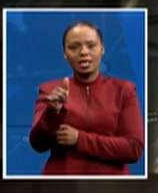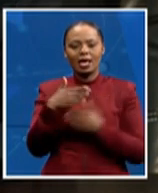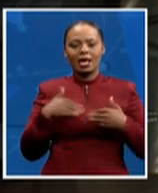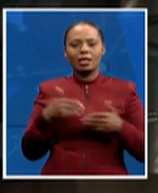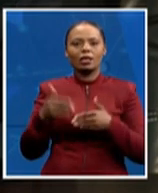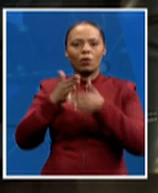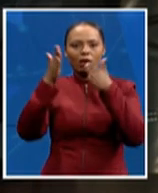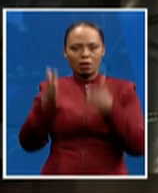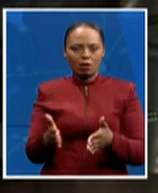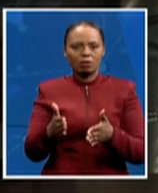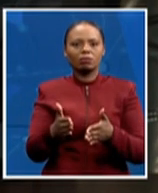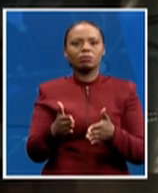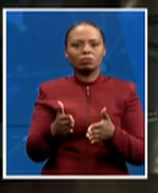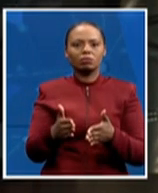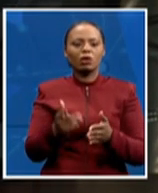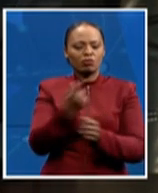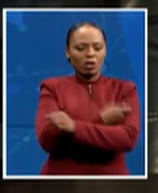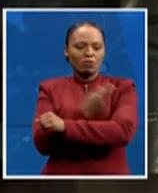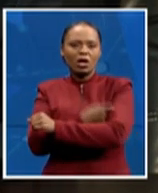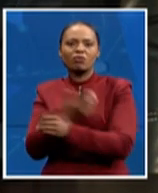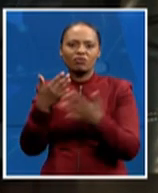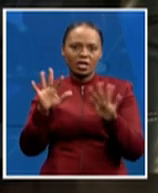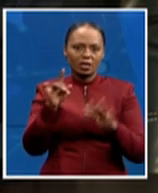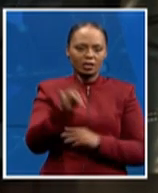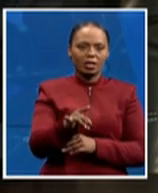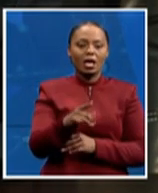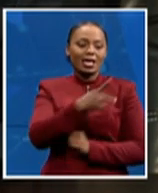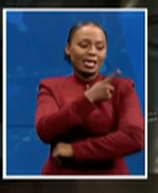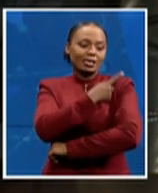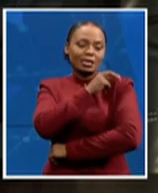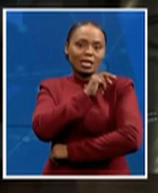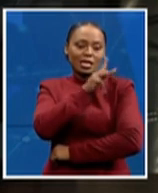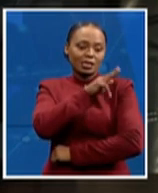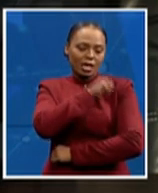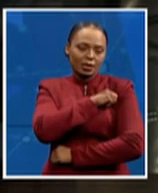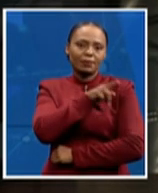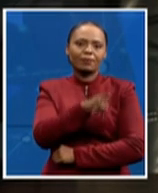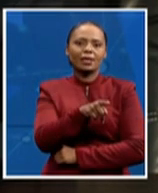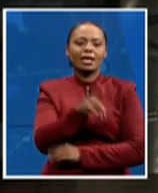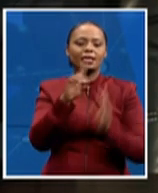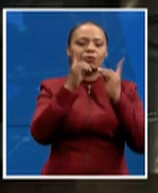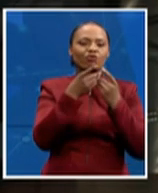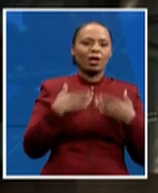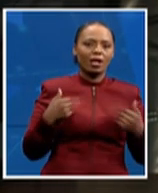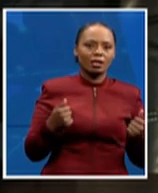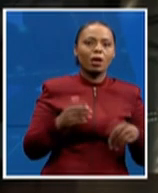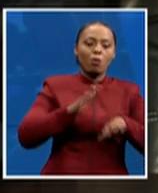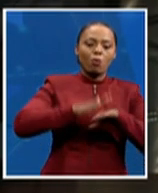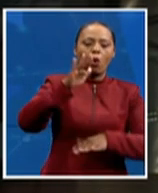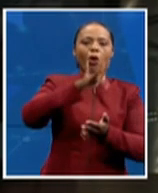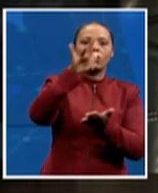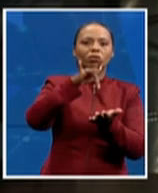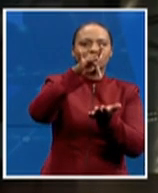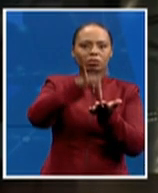KwaZulu-Natal Department of Health will be opening a further 21 new vaccination sites